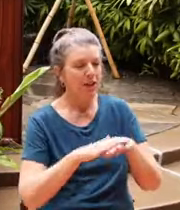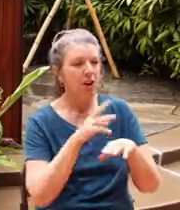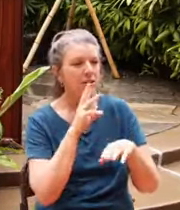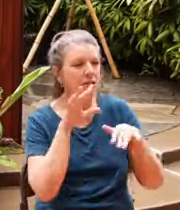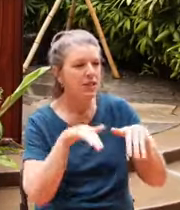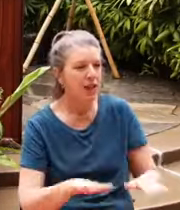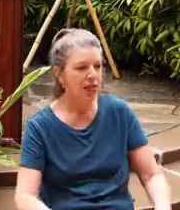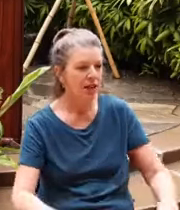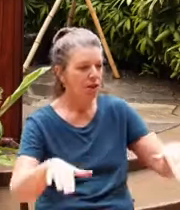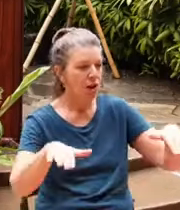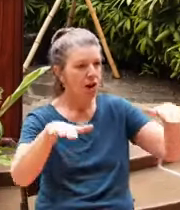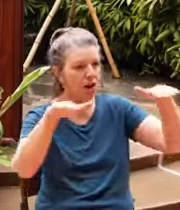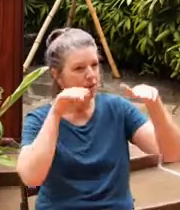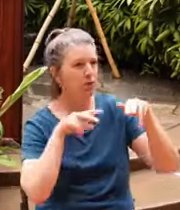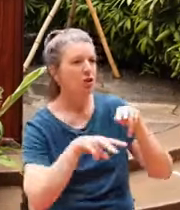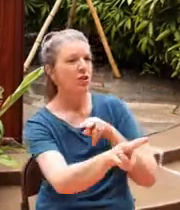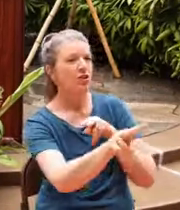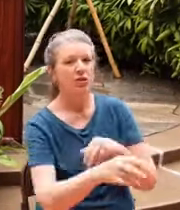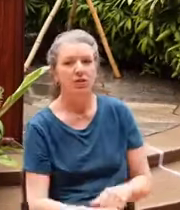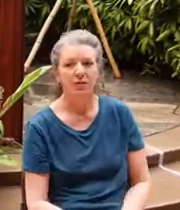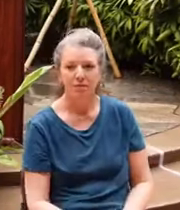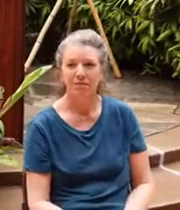rise projections.